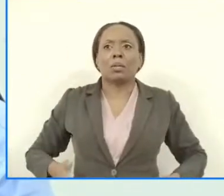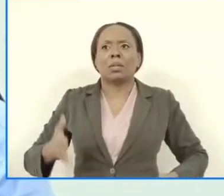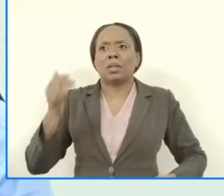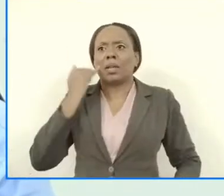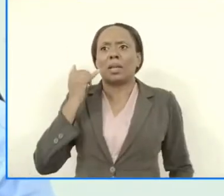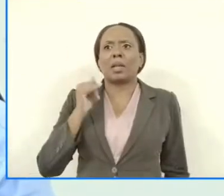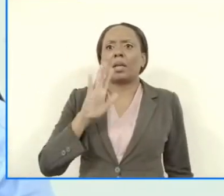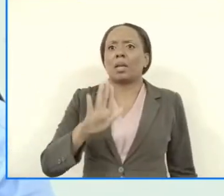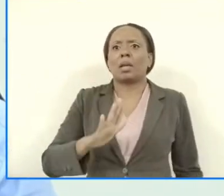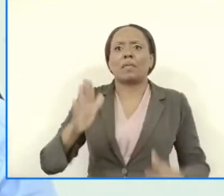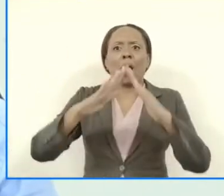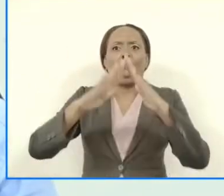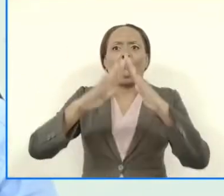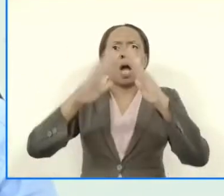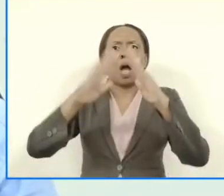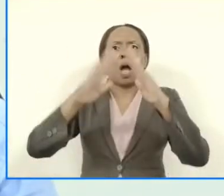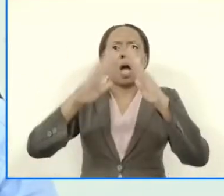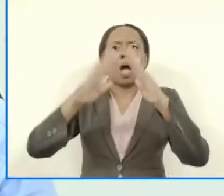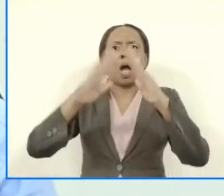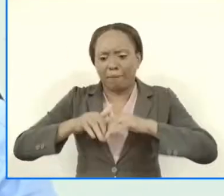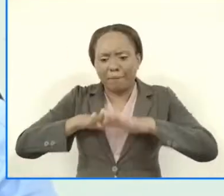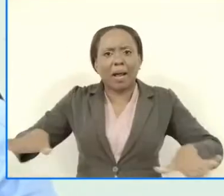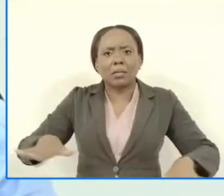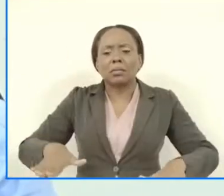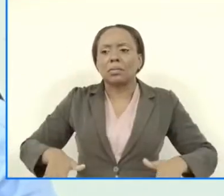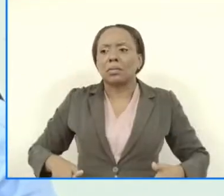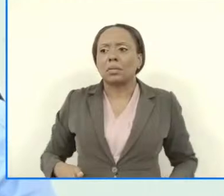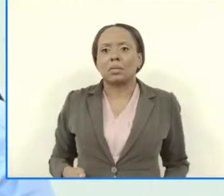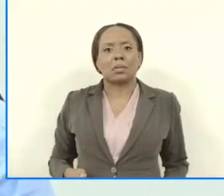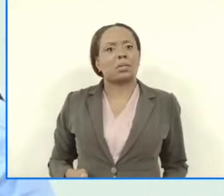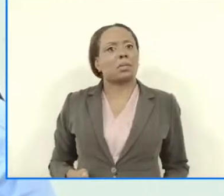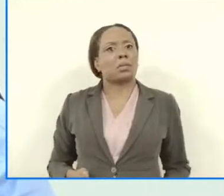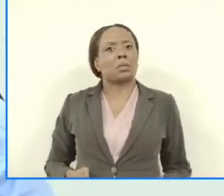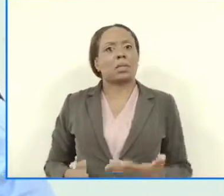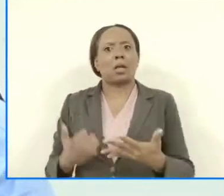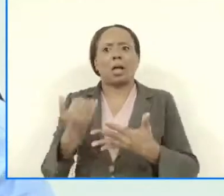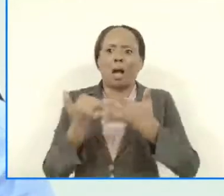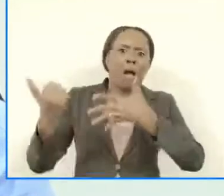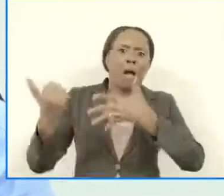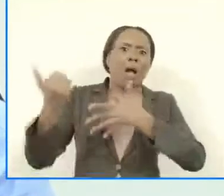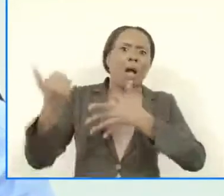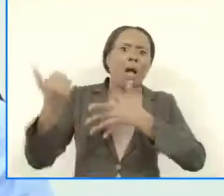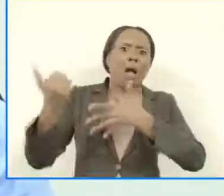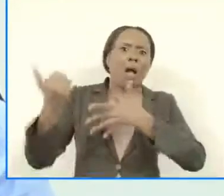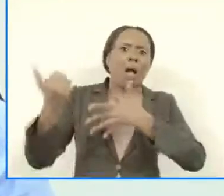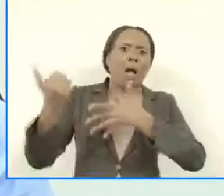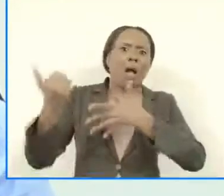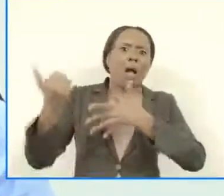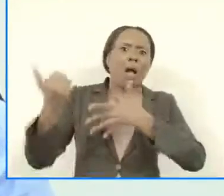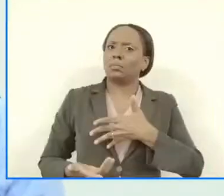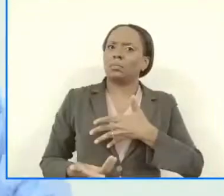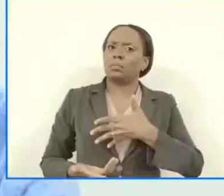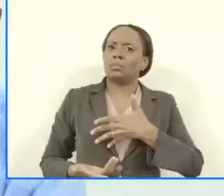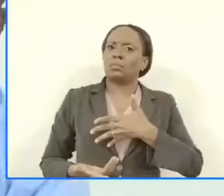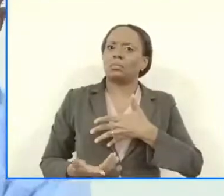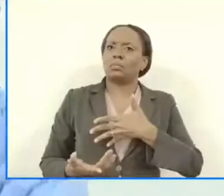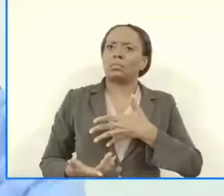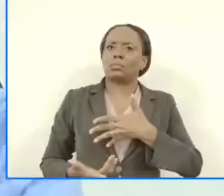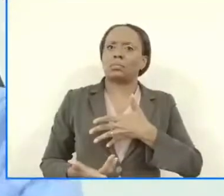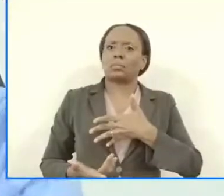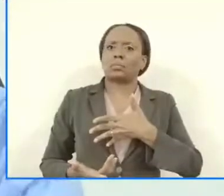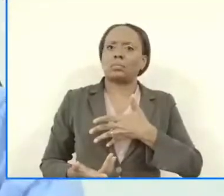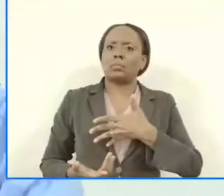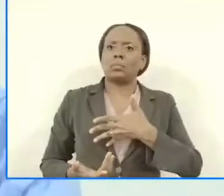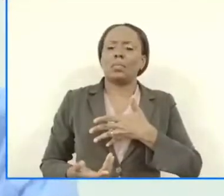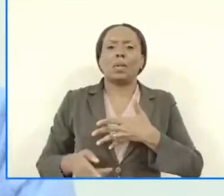on the ground as a pack of cards or is no longer where it was, then that's a total destruction. And we know that those houses